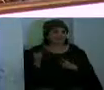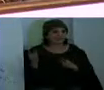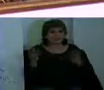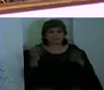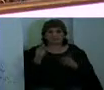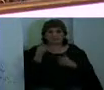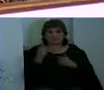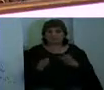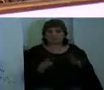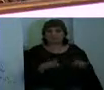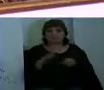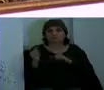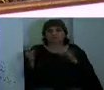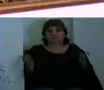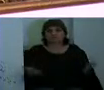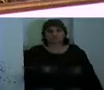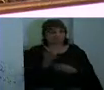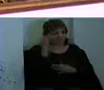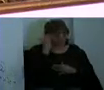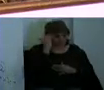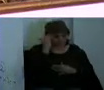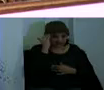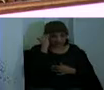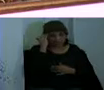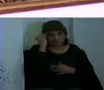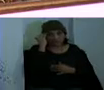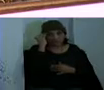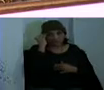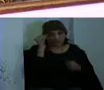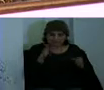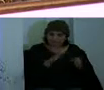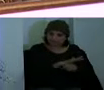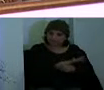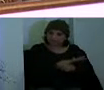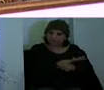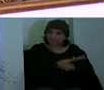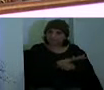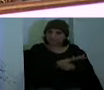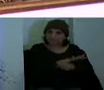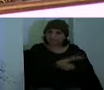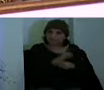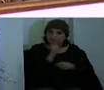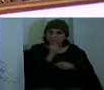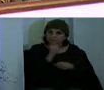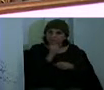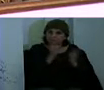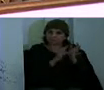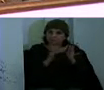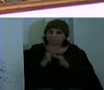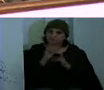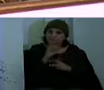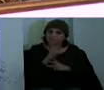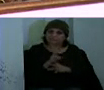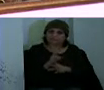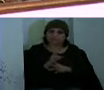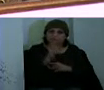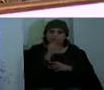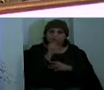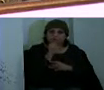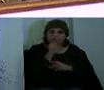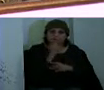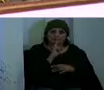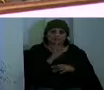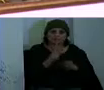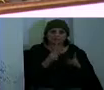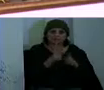you to leave here knowing fully who he is and who he is to